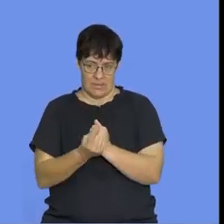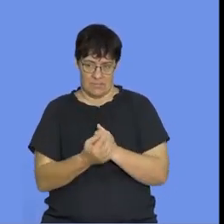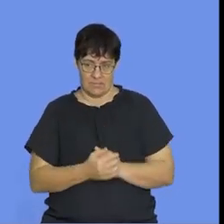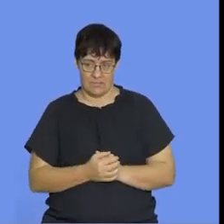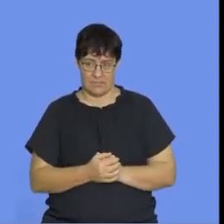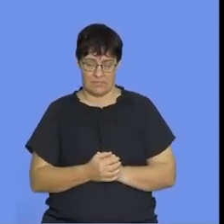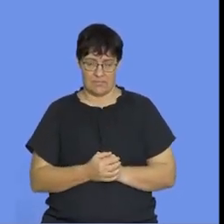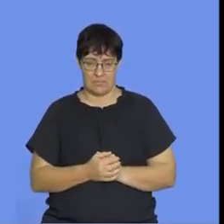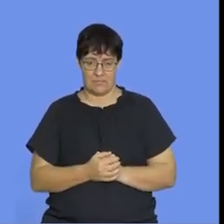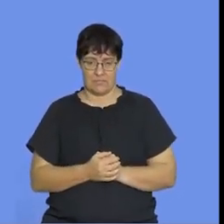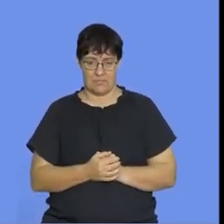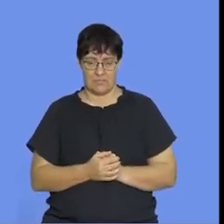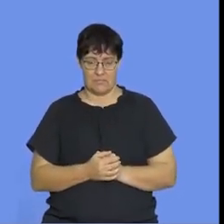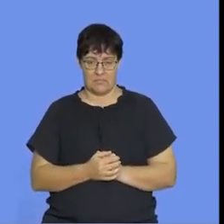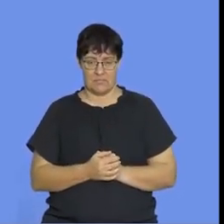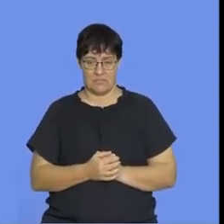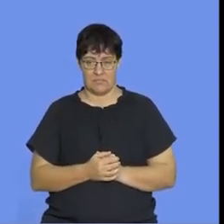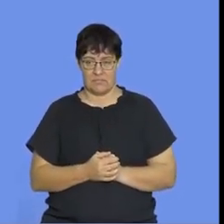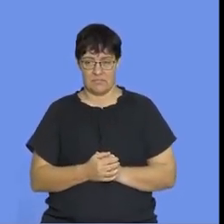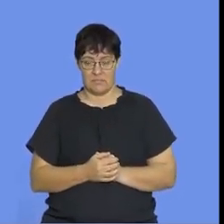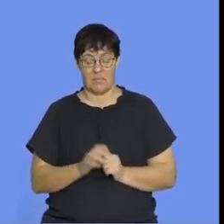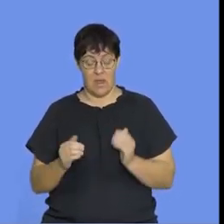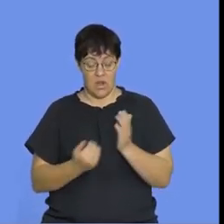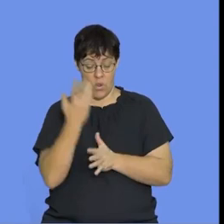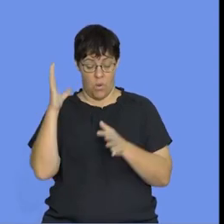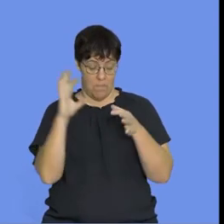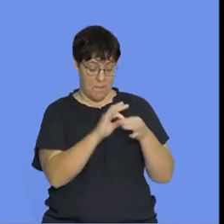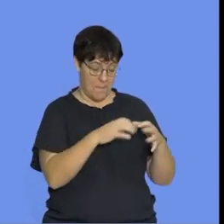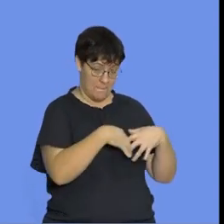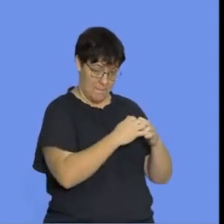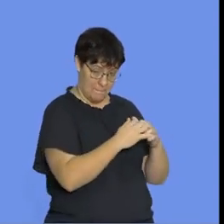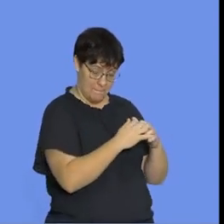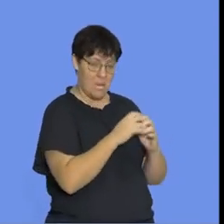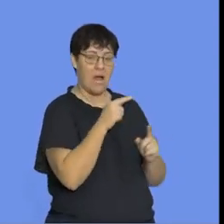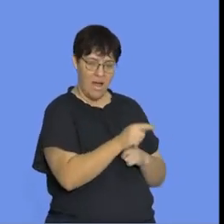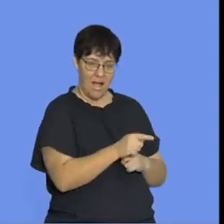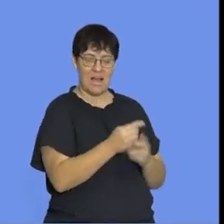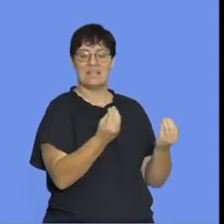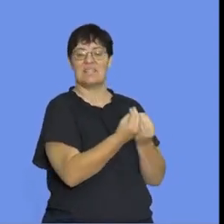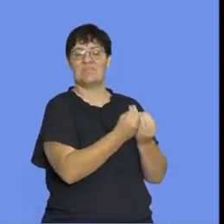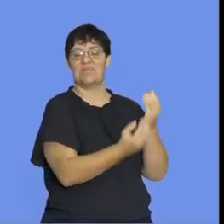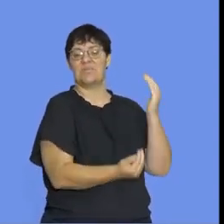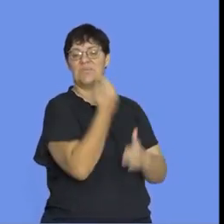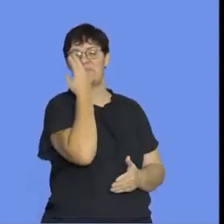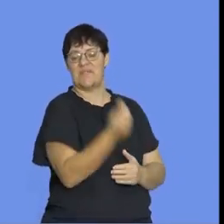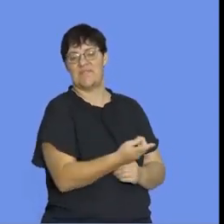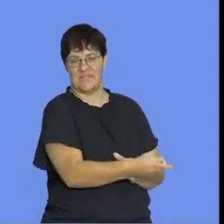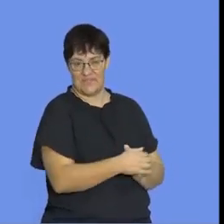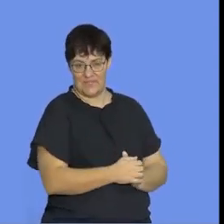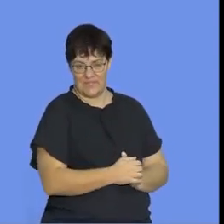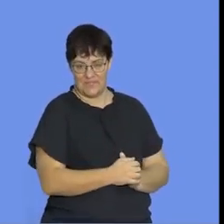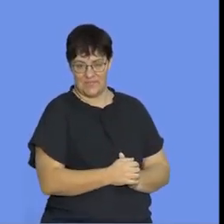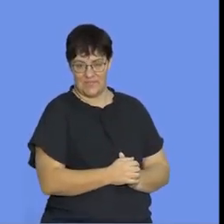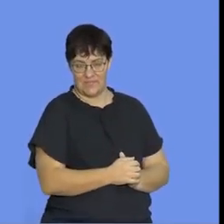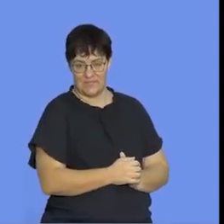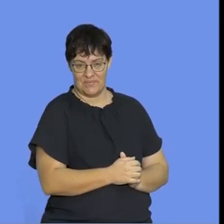Then ultimately, if we form new bonds, we know that there are new substances which are formed. And what have we, the other term